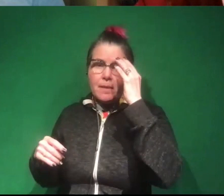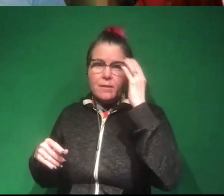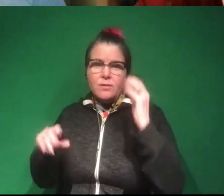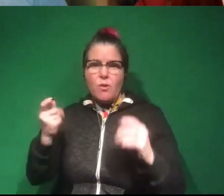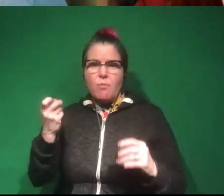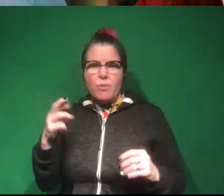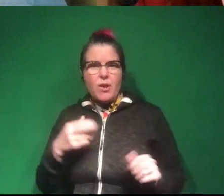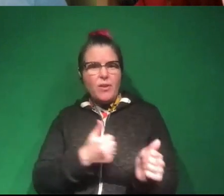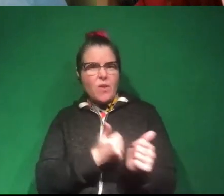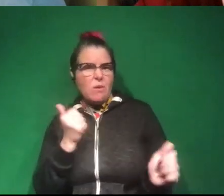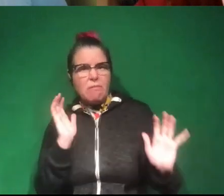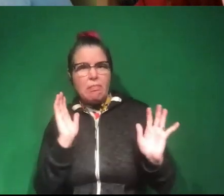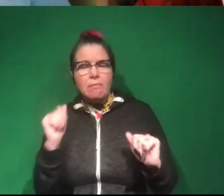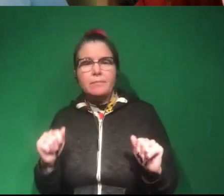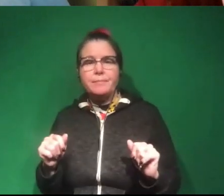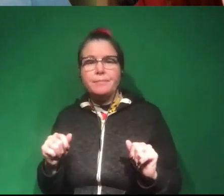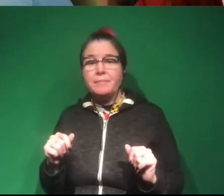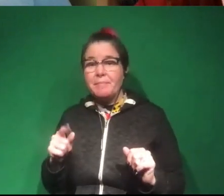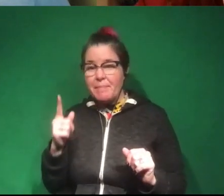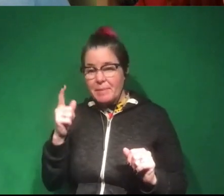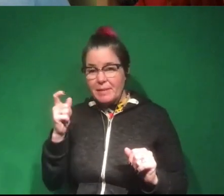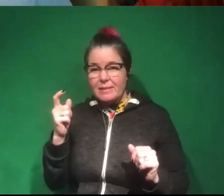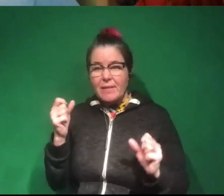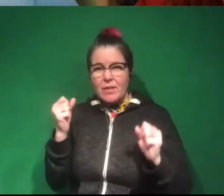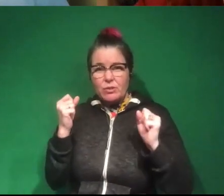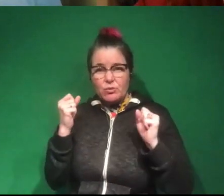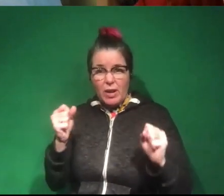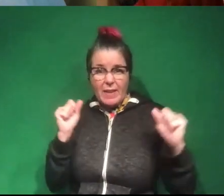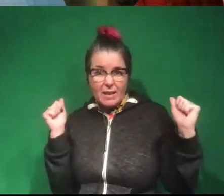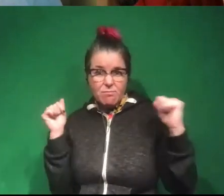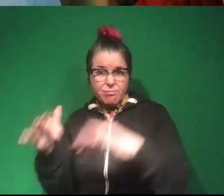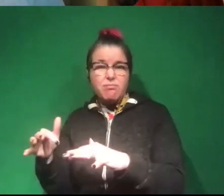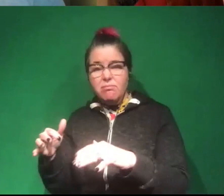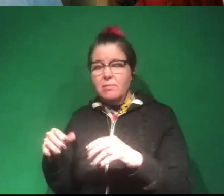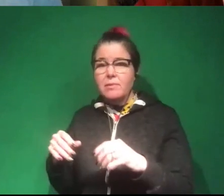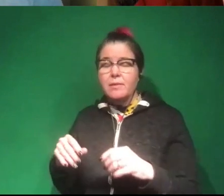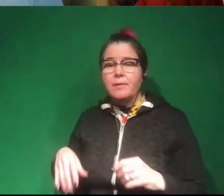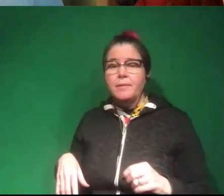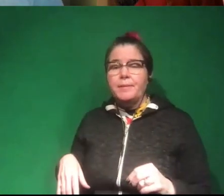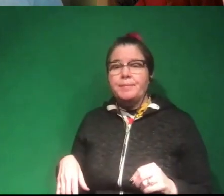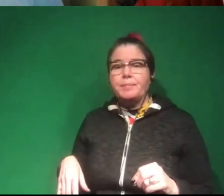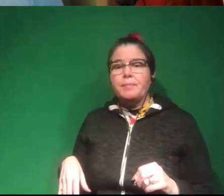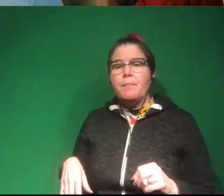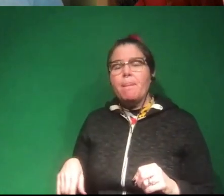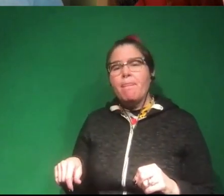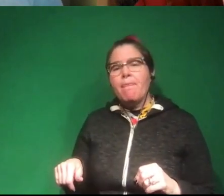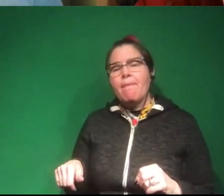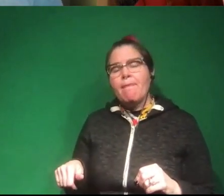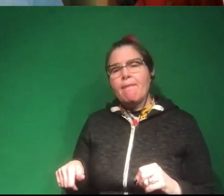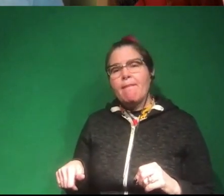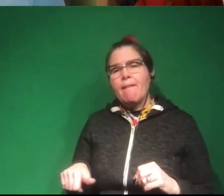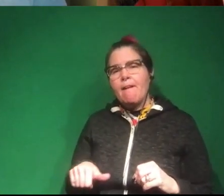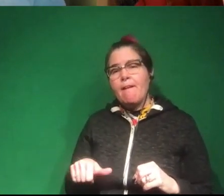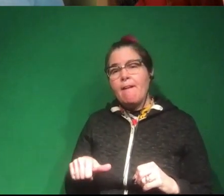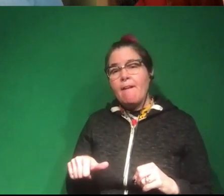predators tend to avoid them, especially because they have all these strength in numbers. And then another thing that